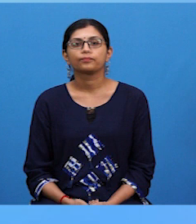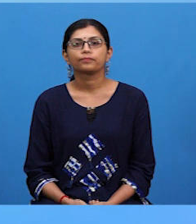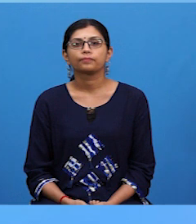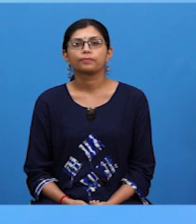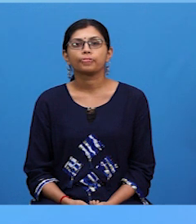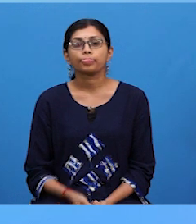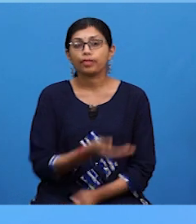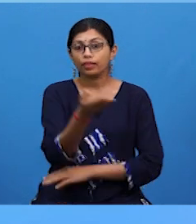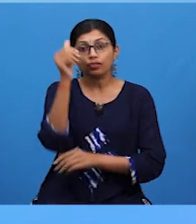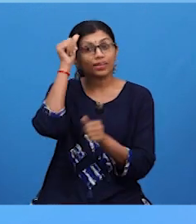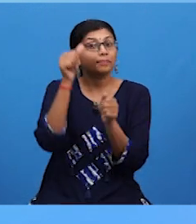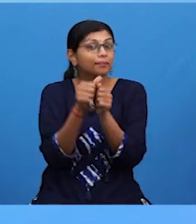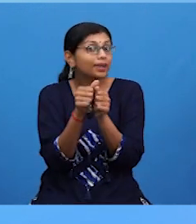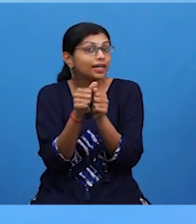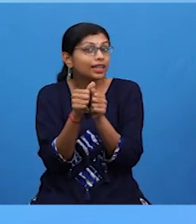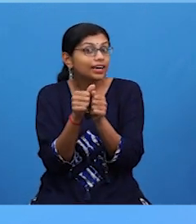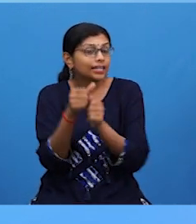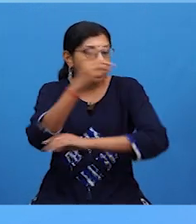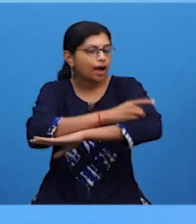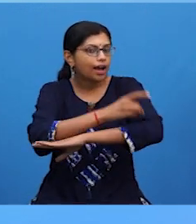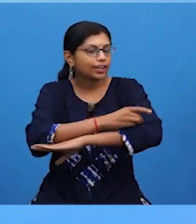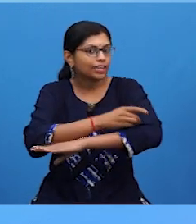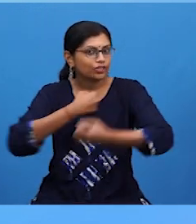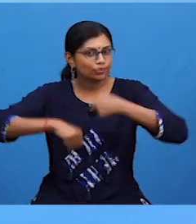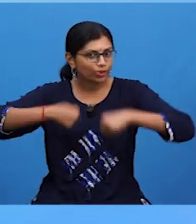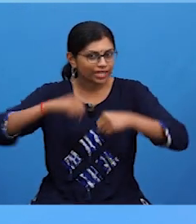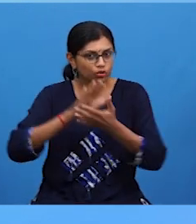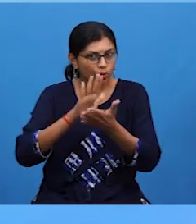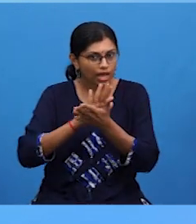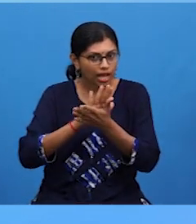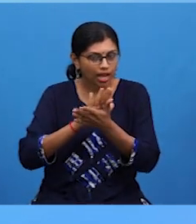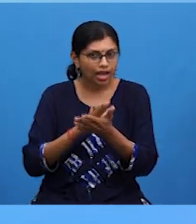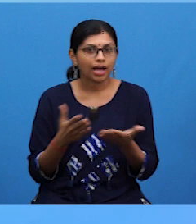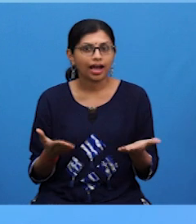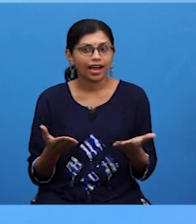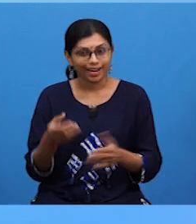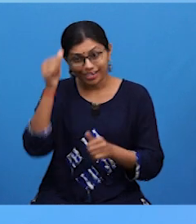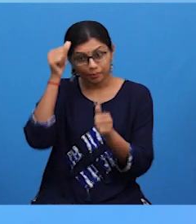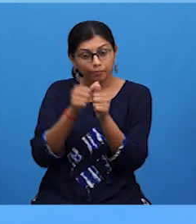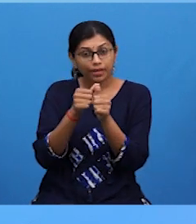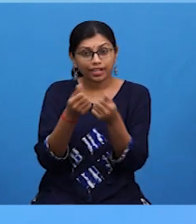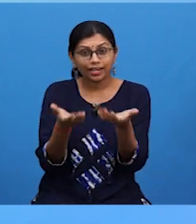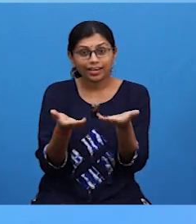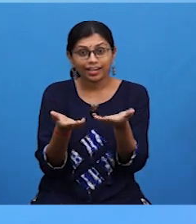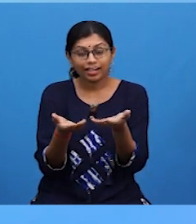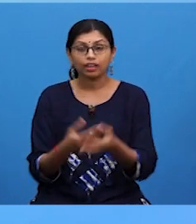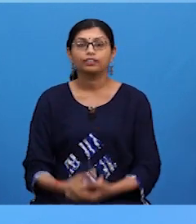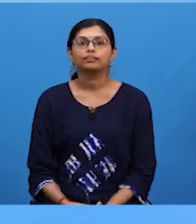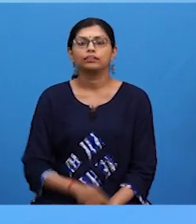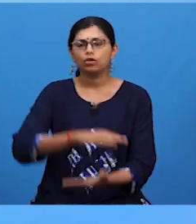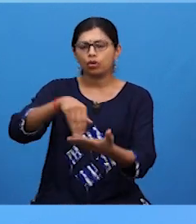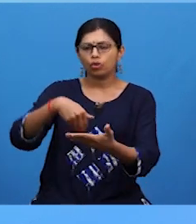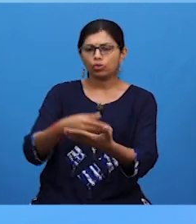Do you remember during Hari Sukan Sekolah or school's annual sports day? All